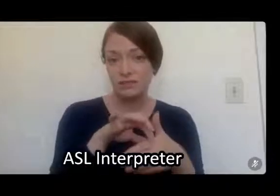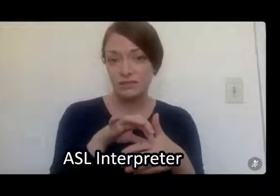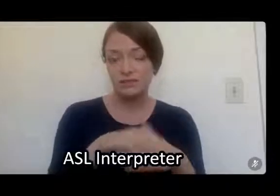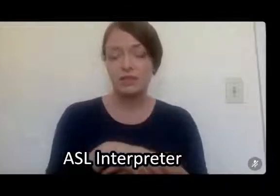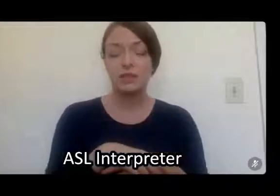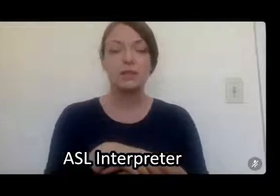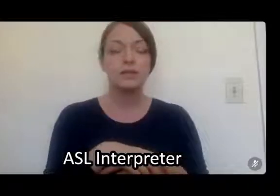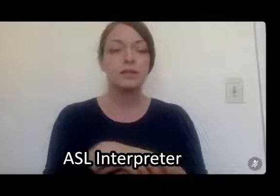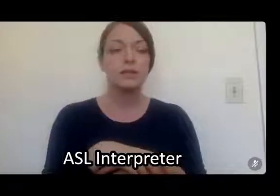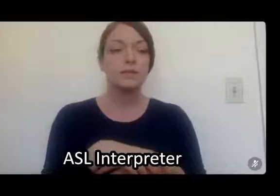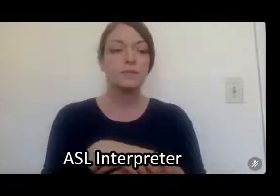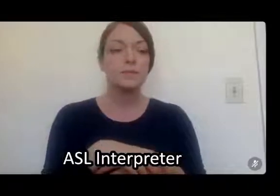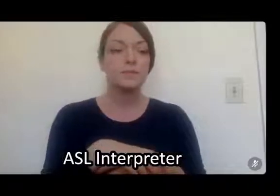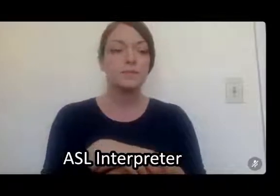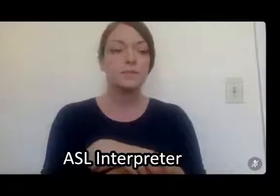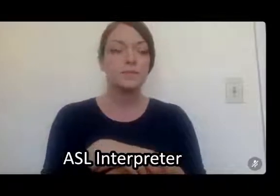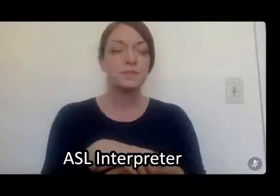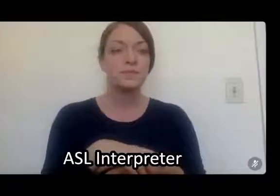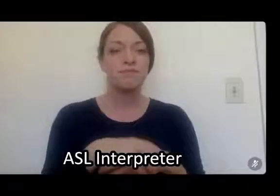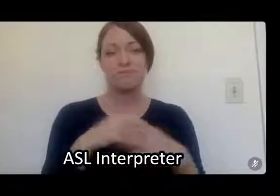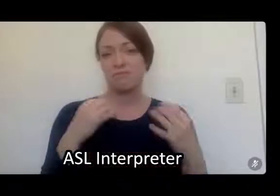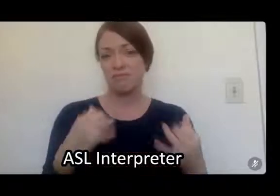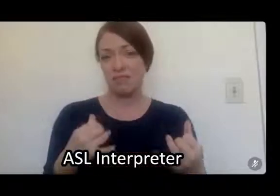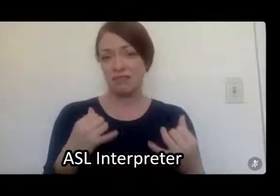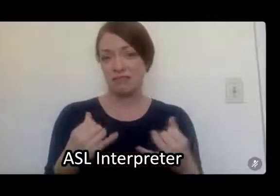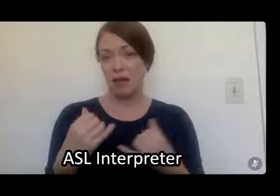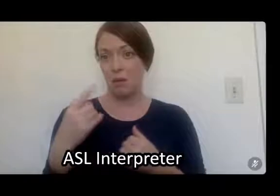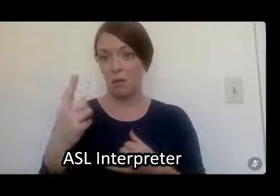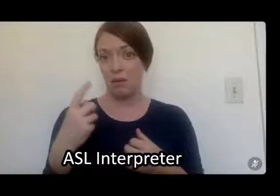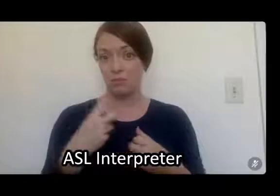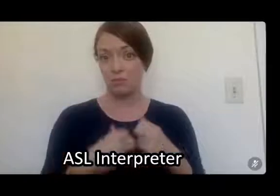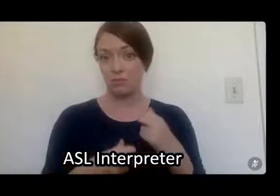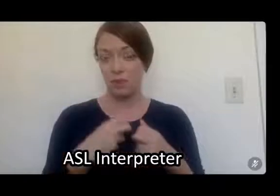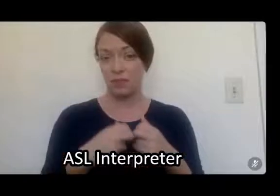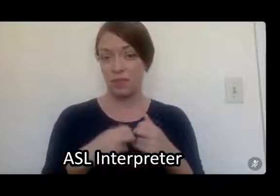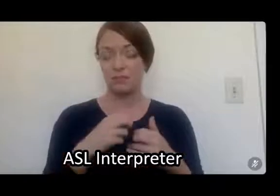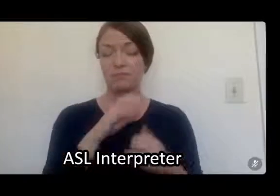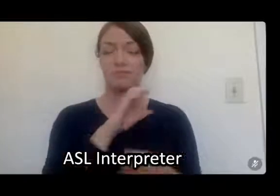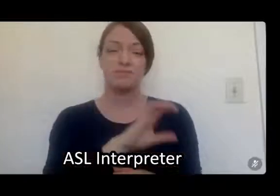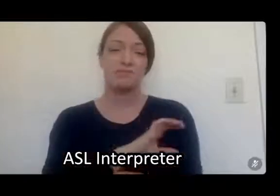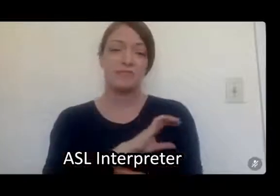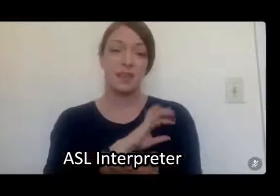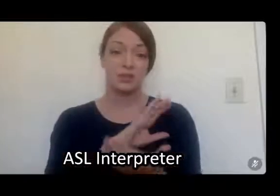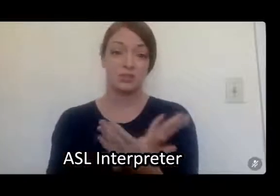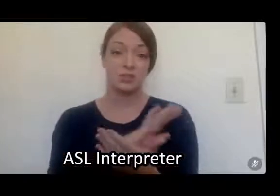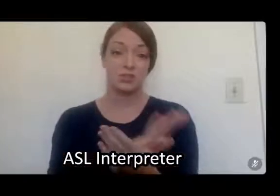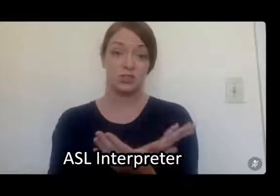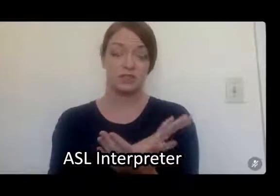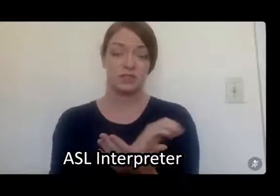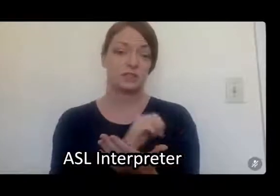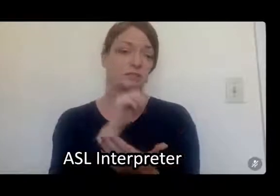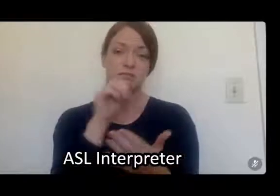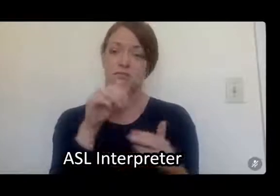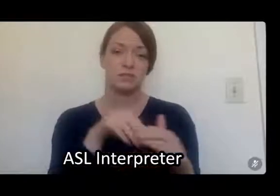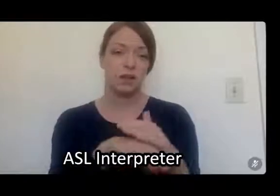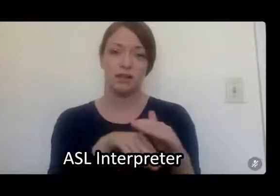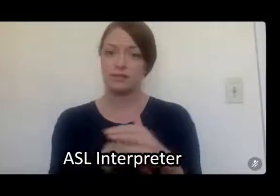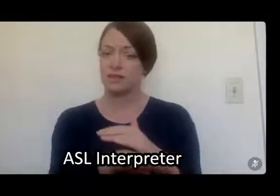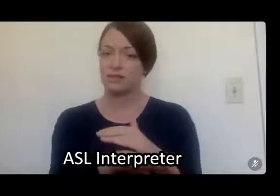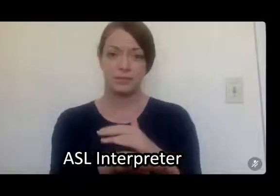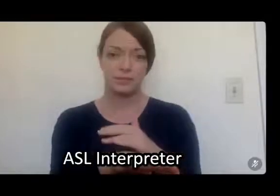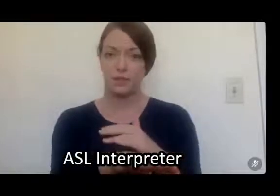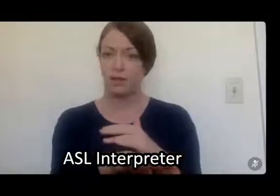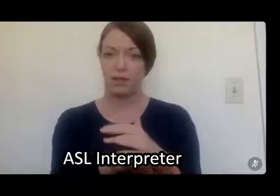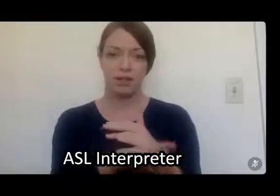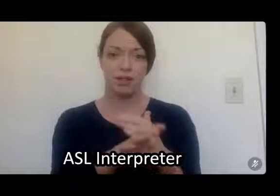thing we have issue with currently are the character sheets on D&D Beyond are not accessible to navigate